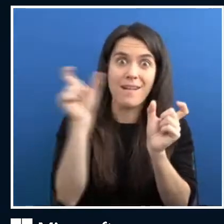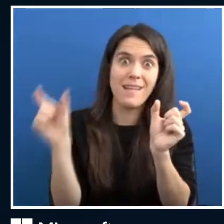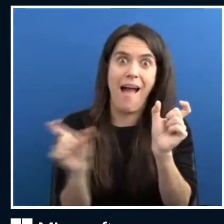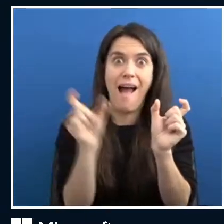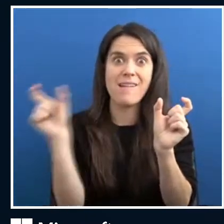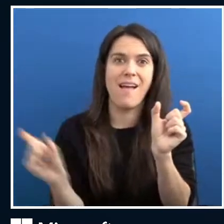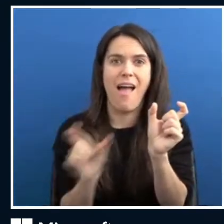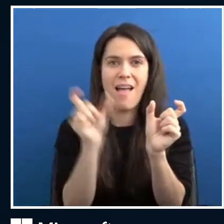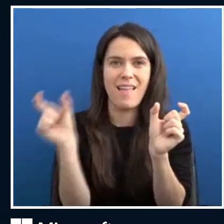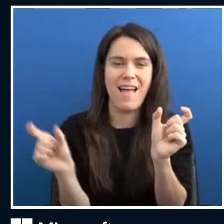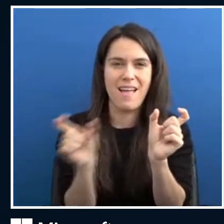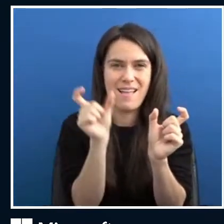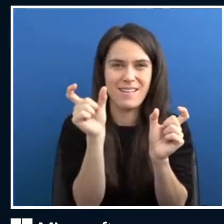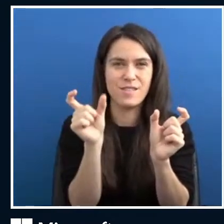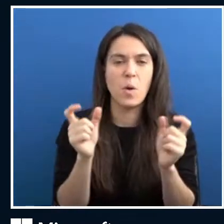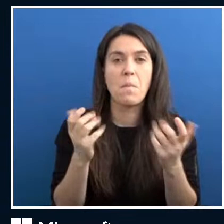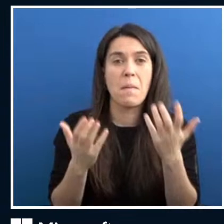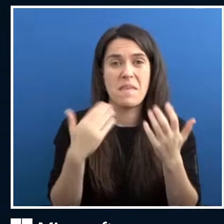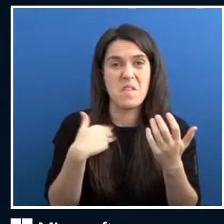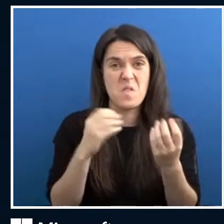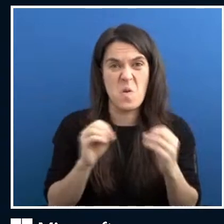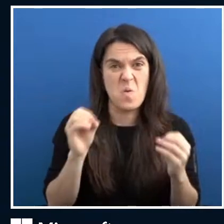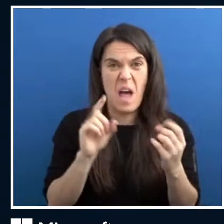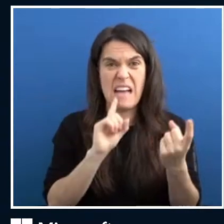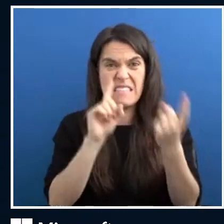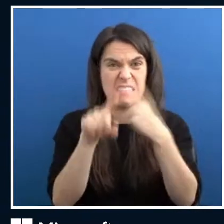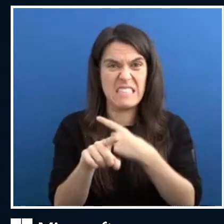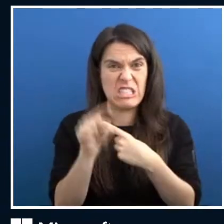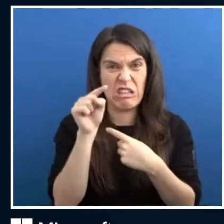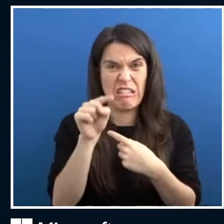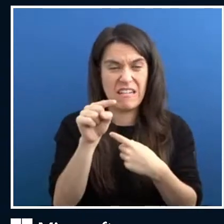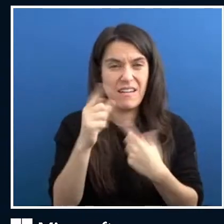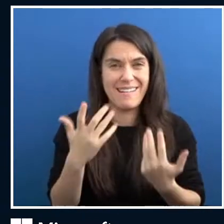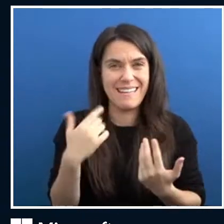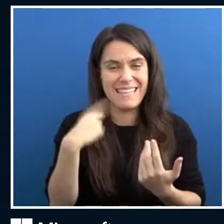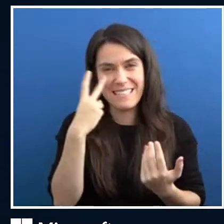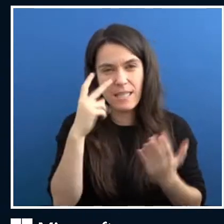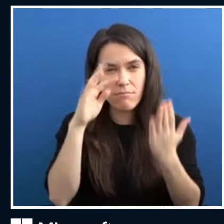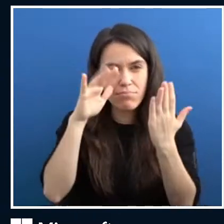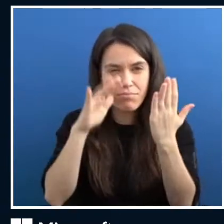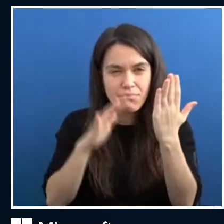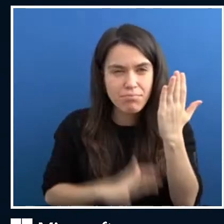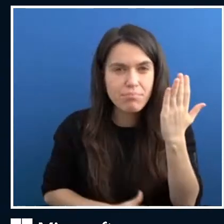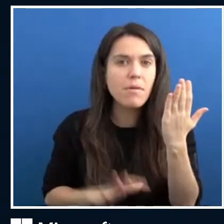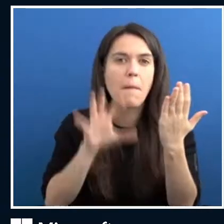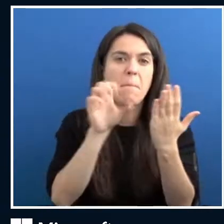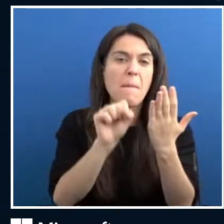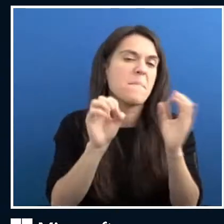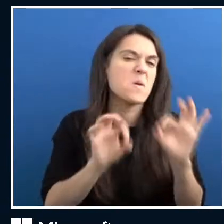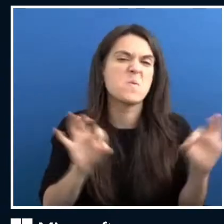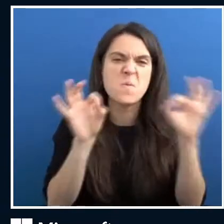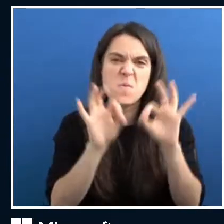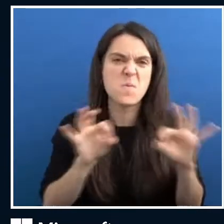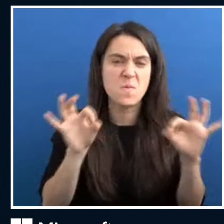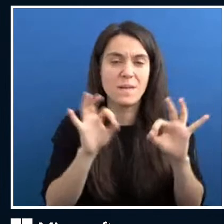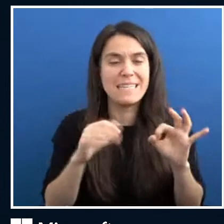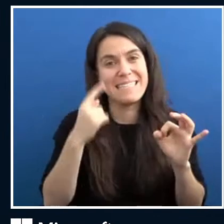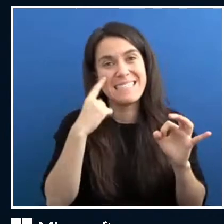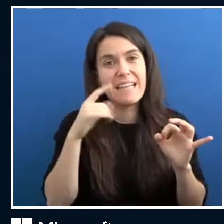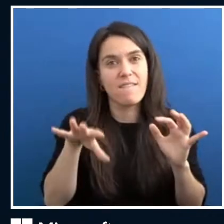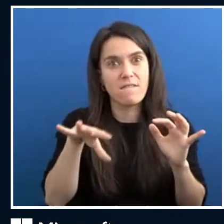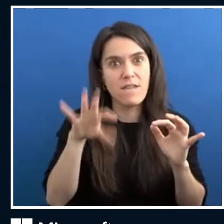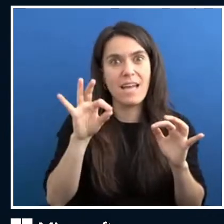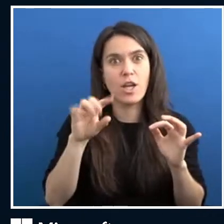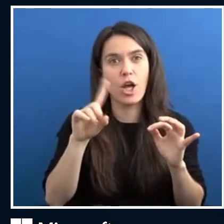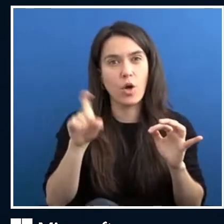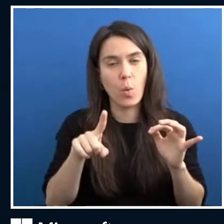have any answer for there, and you have to detect the answer for it, right? So we only have to find the questions which have